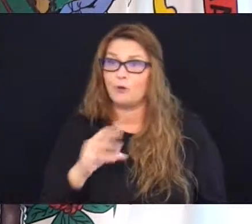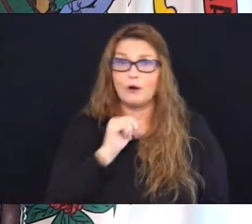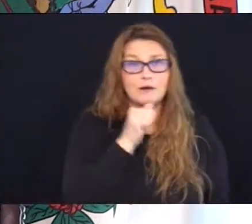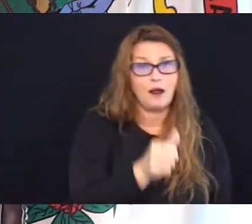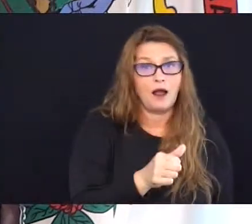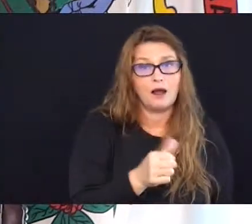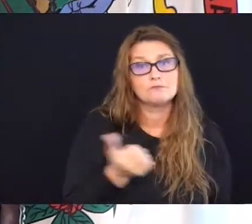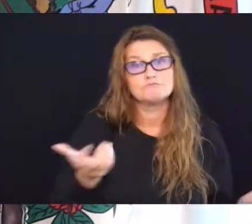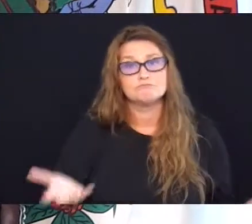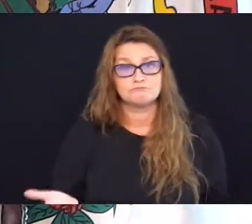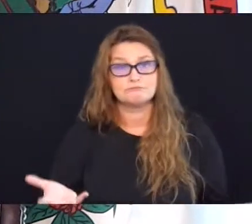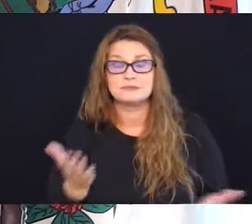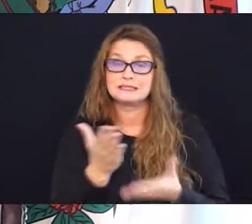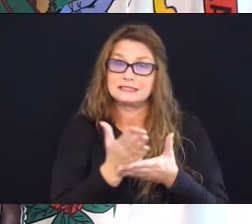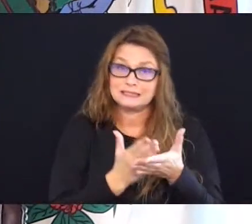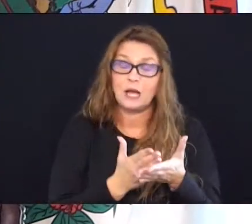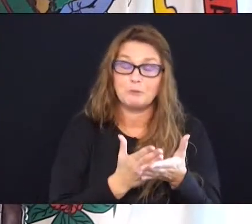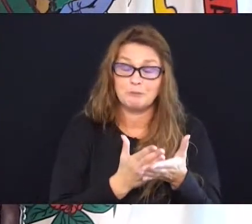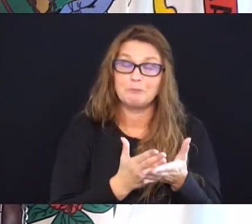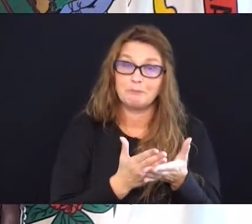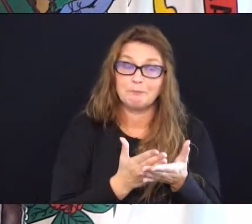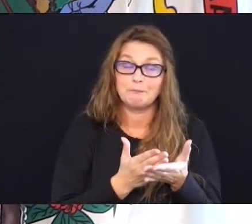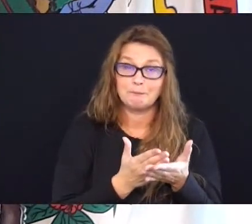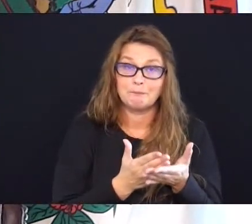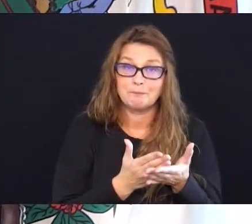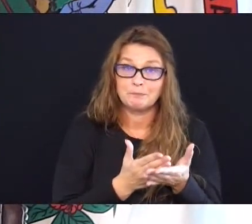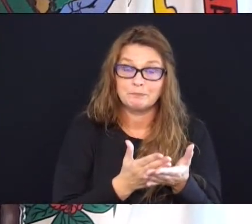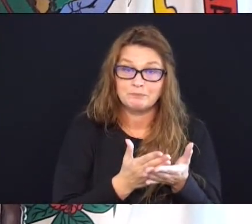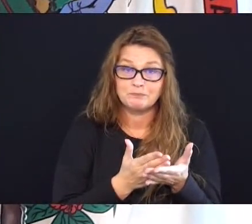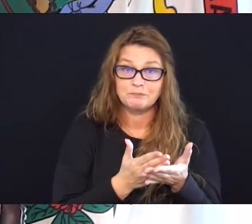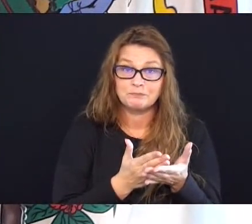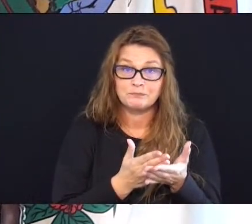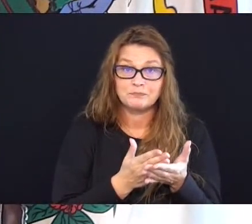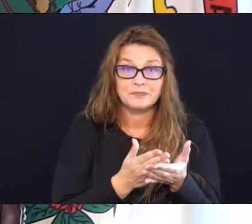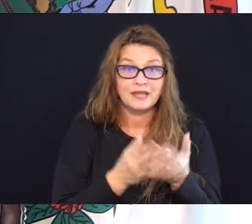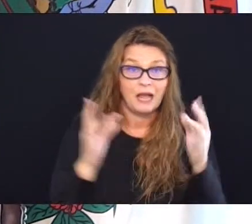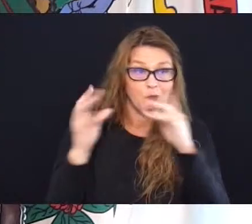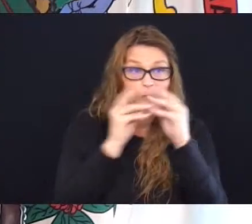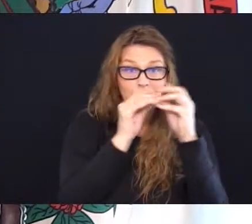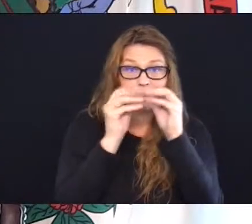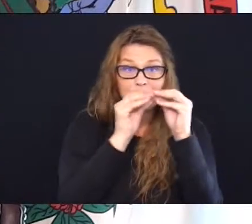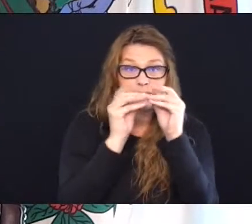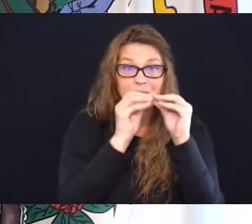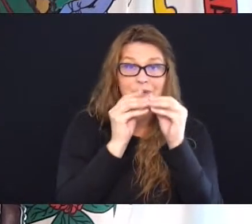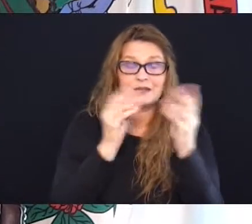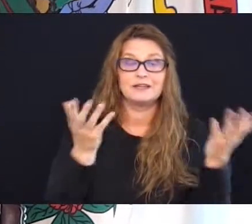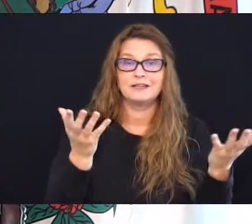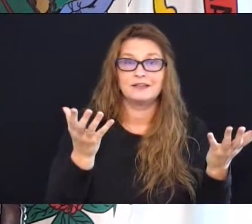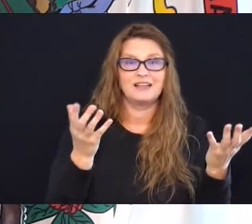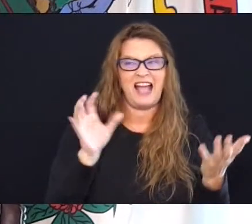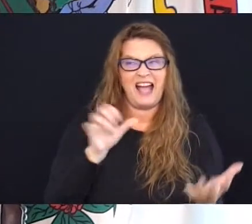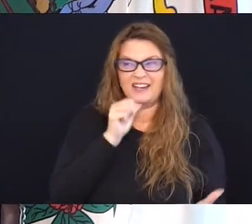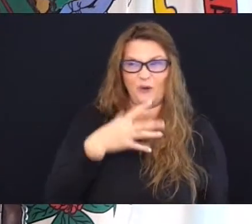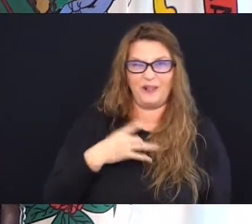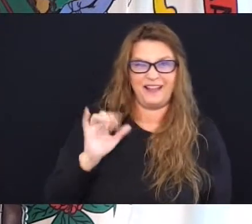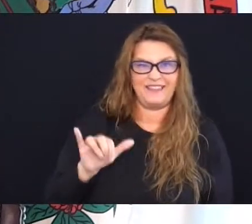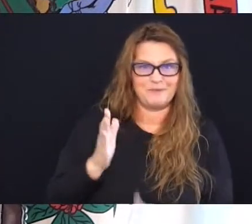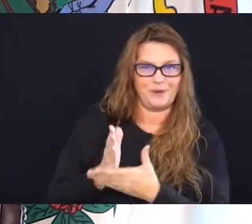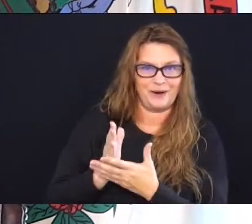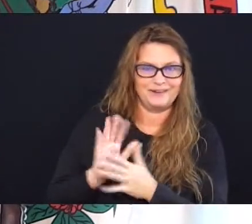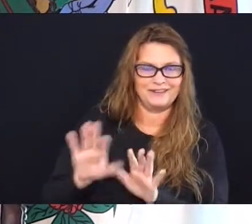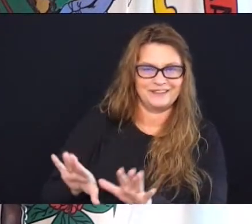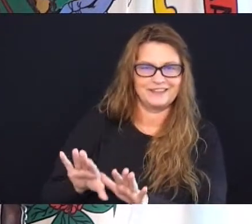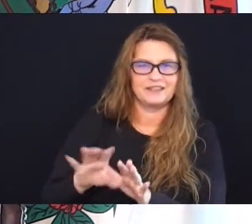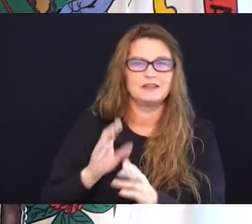you know, some of it is just, you know, blustering and everything, and that part I don't like, and some of it